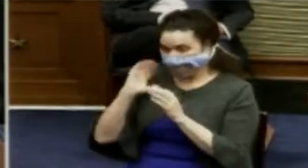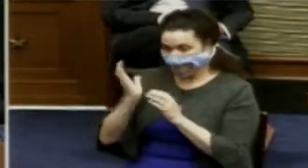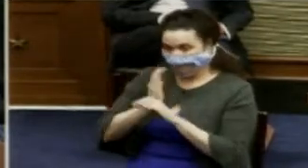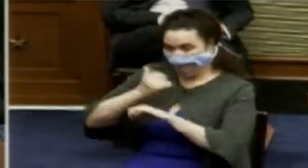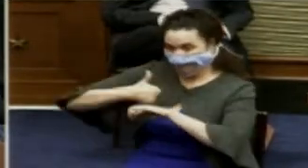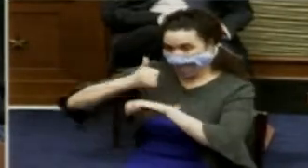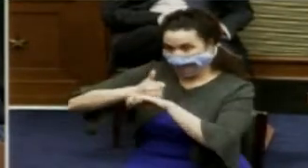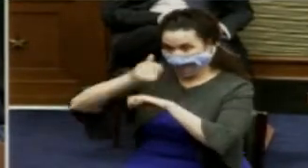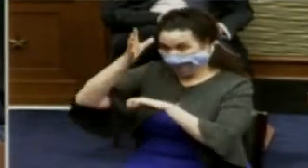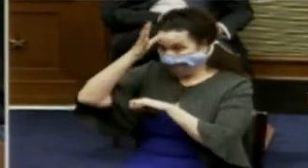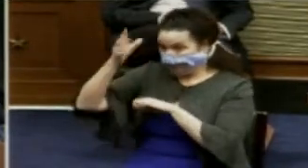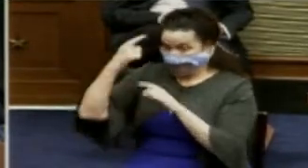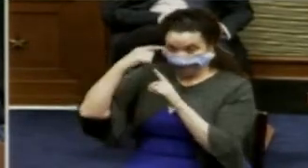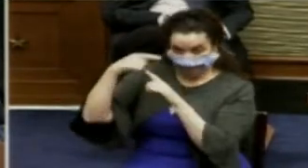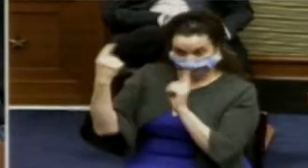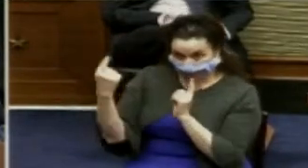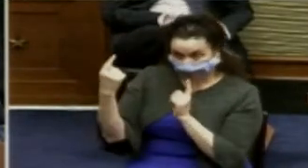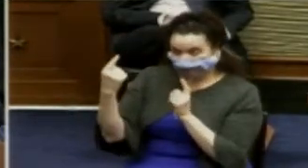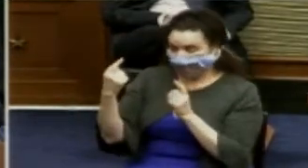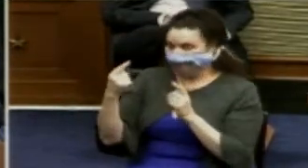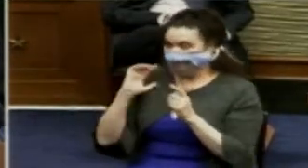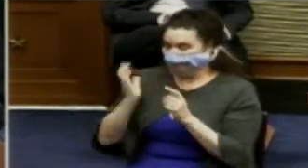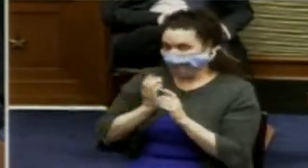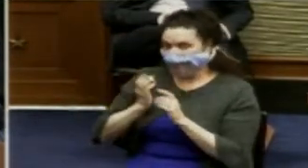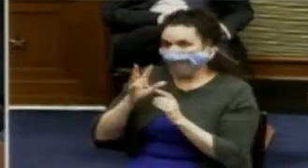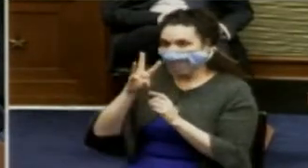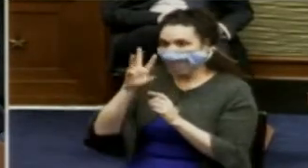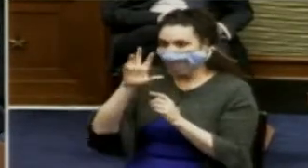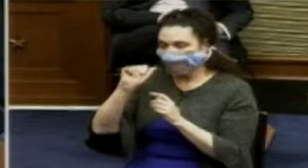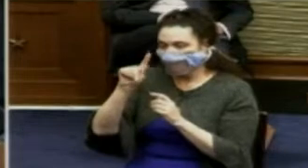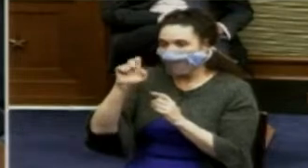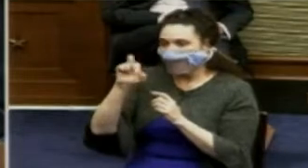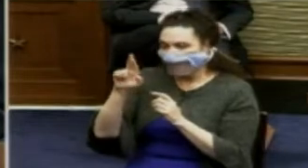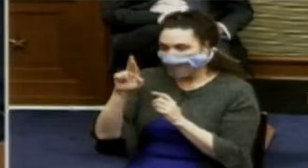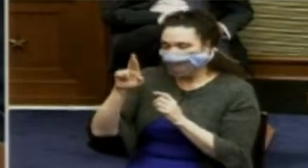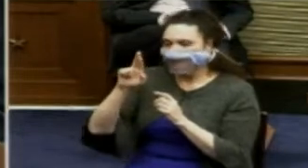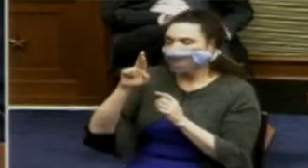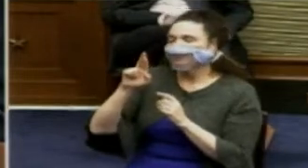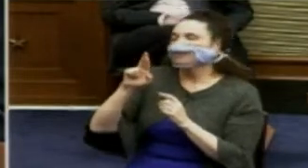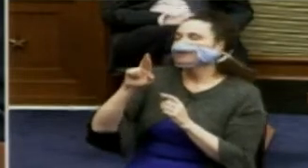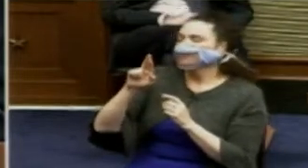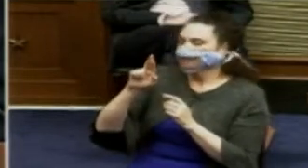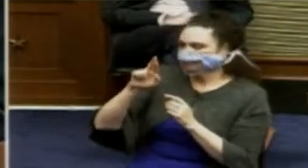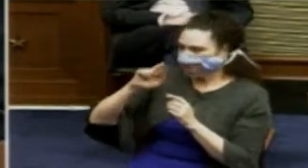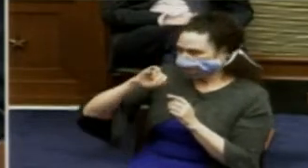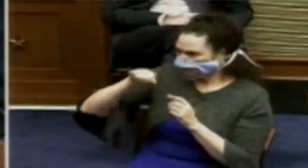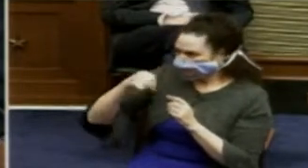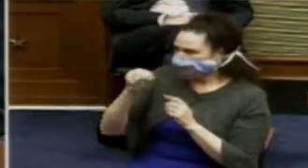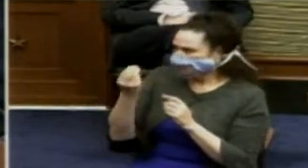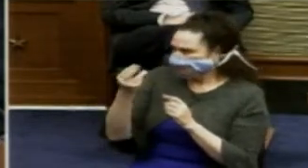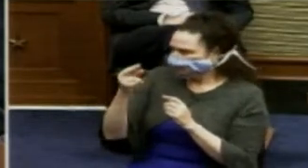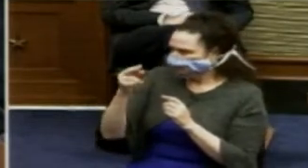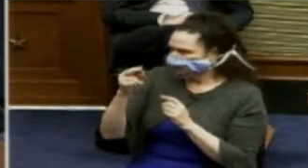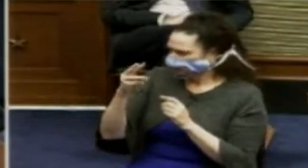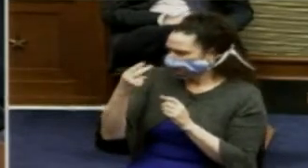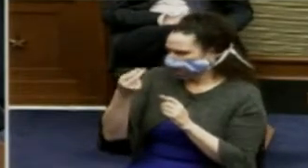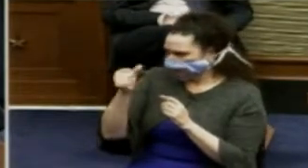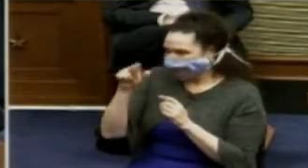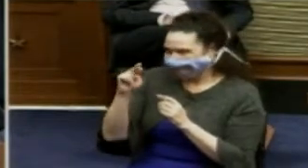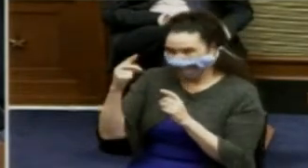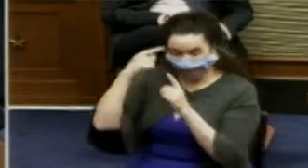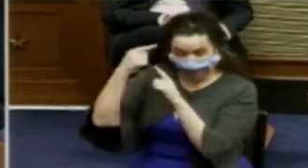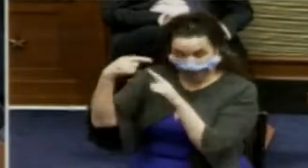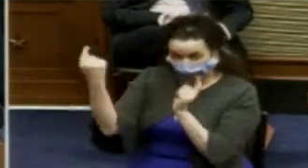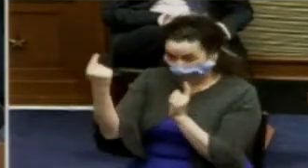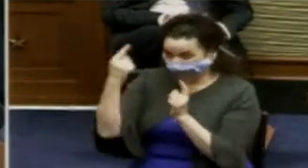predecessor, Walter E. Washington, the district's first home rule mayor, for practical reasons, opposed statehood for the District of